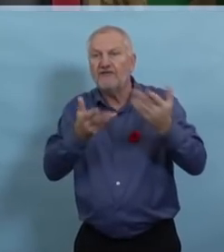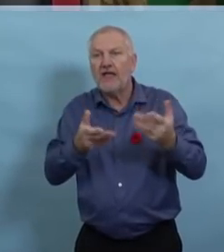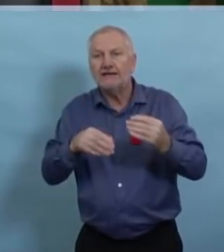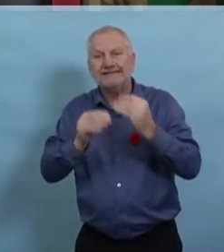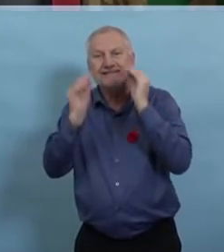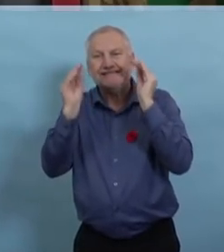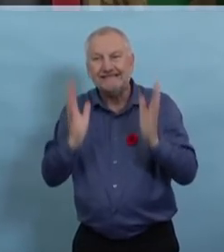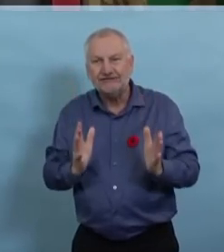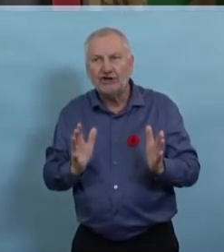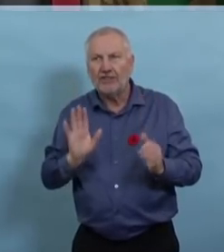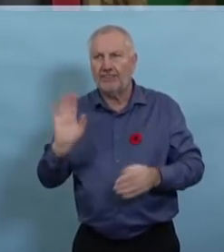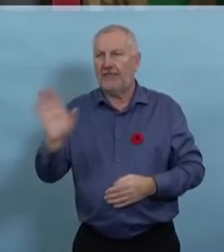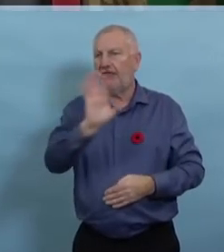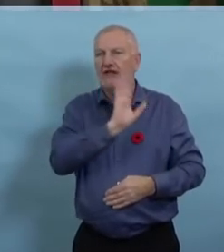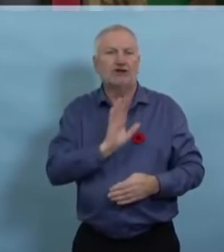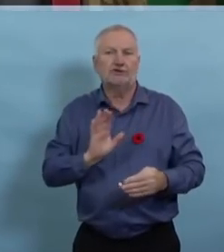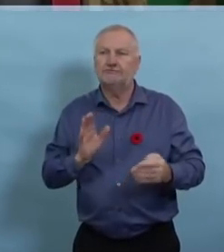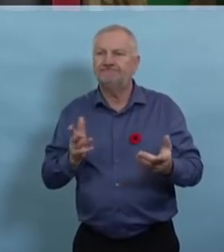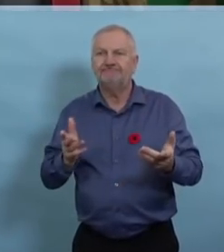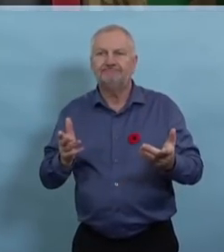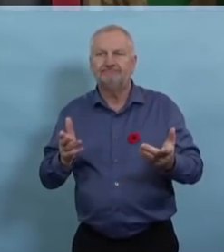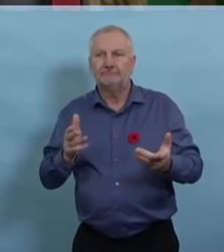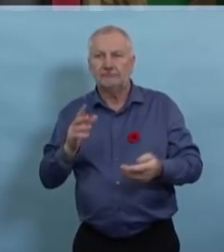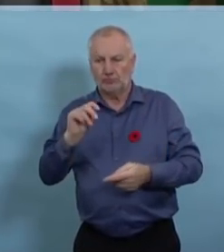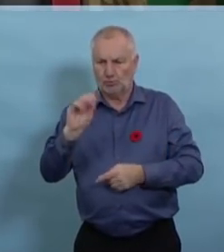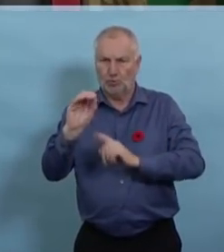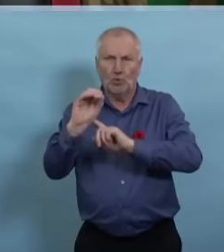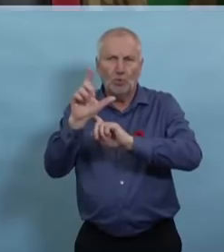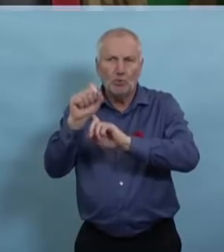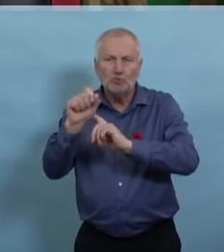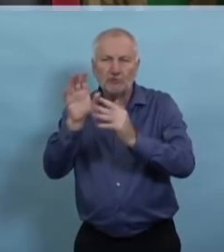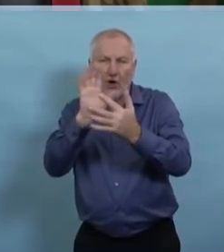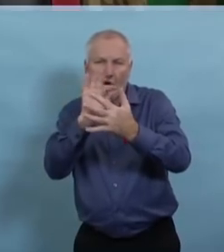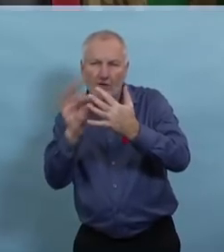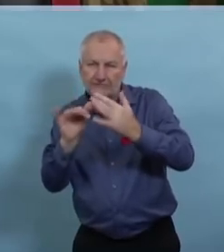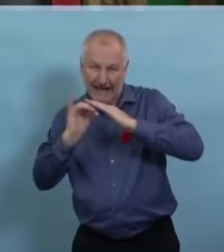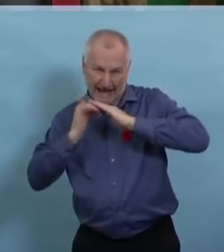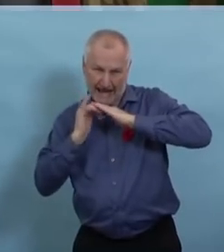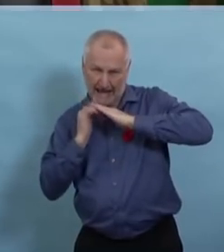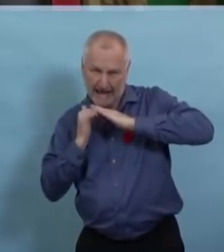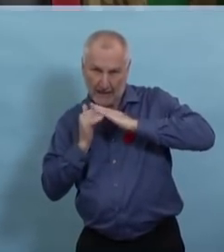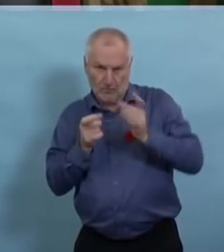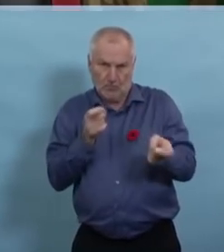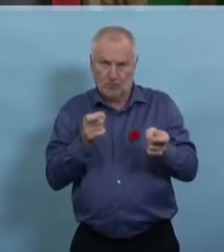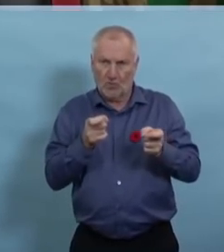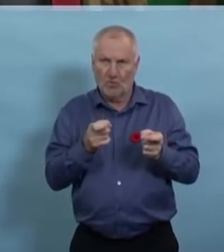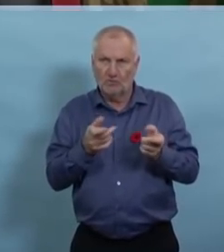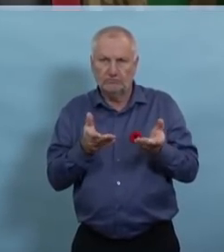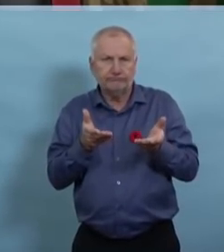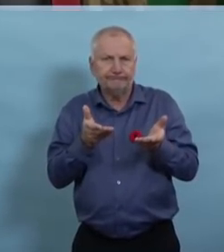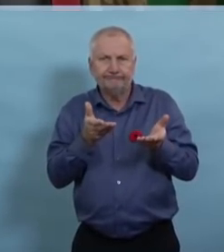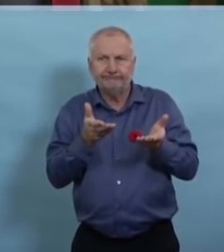resources that are there for them. So that's our first priority with establishing the remote learning support center.